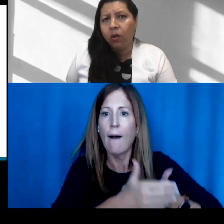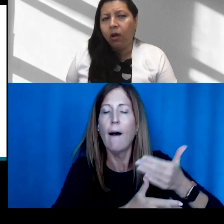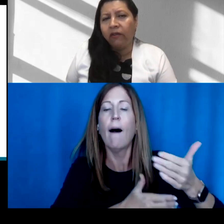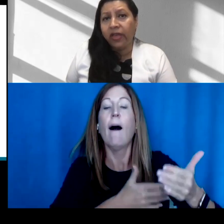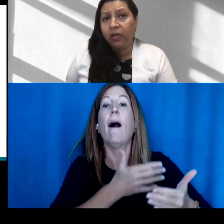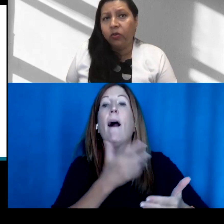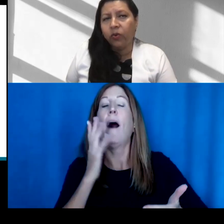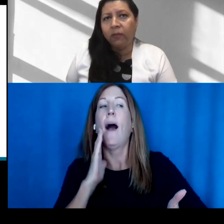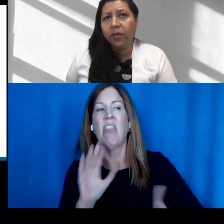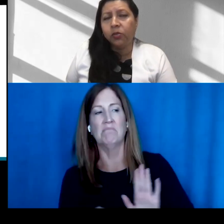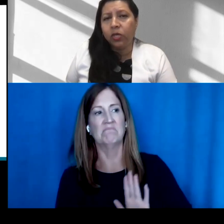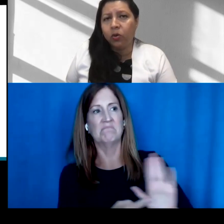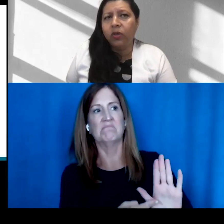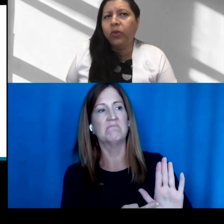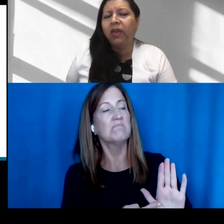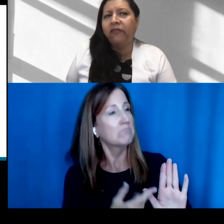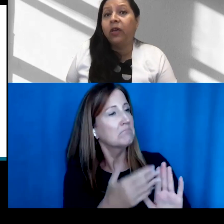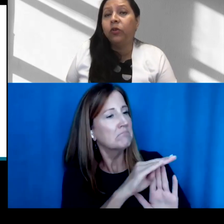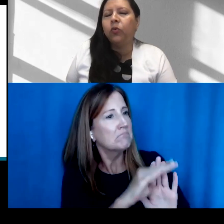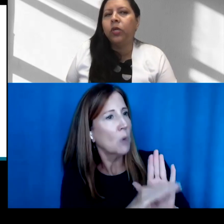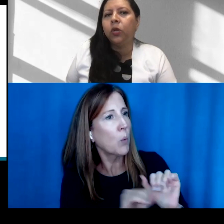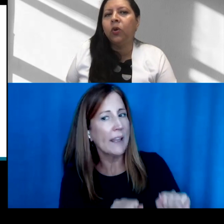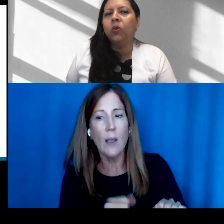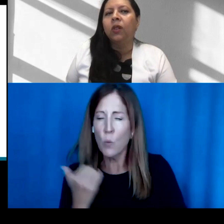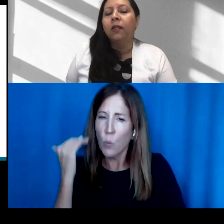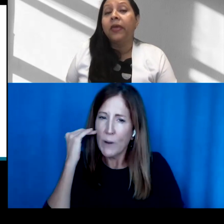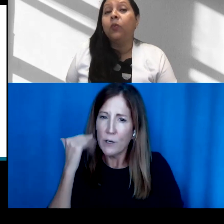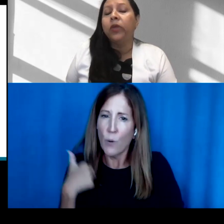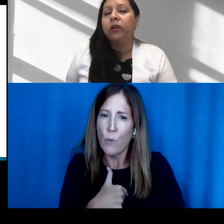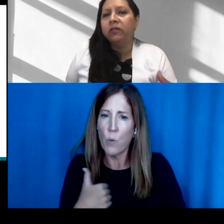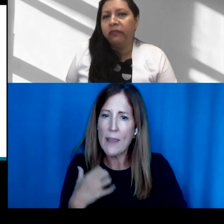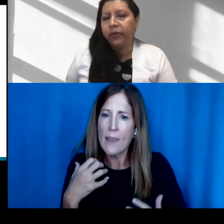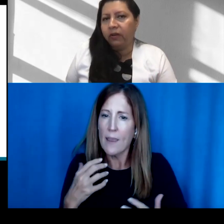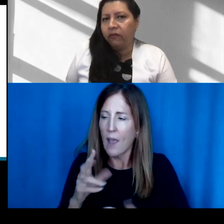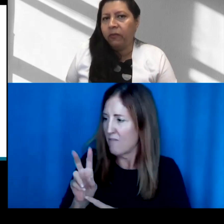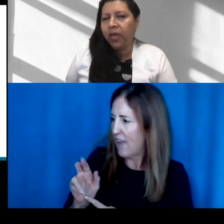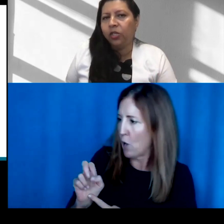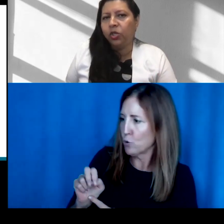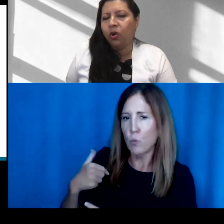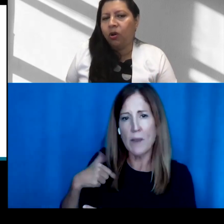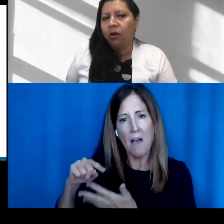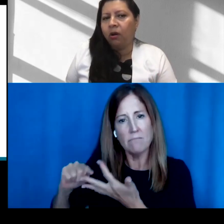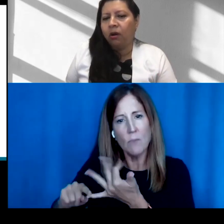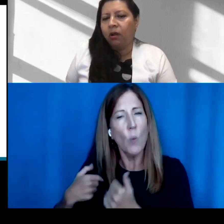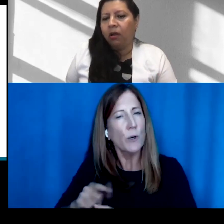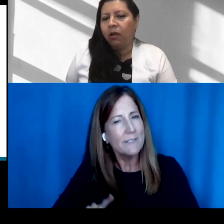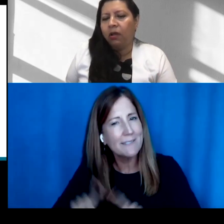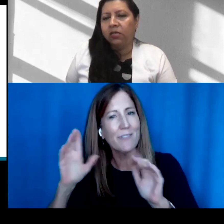show our value, right? Because we know that we have value. We know that we are different from